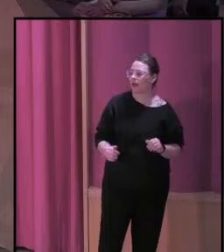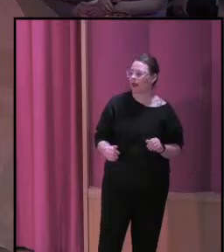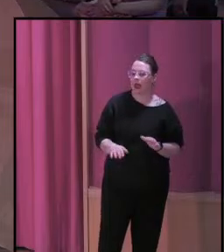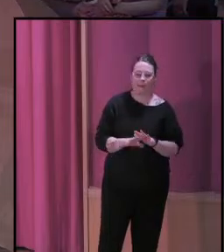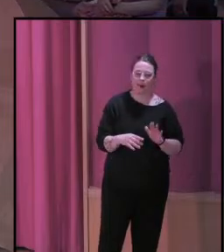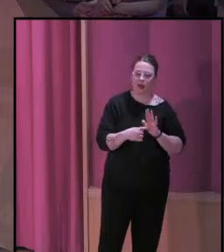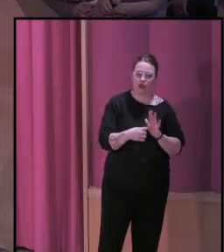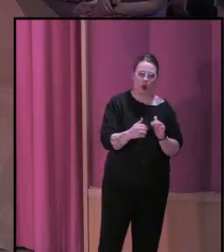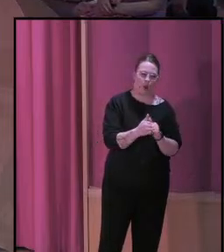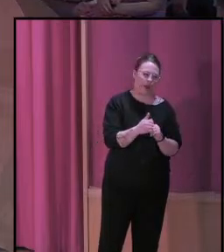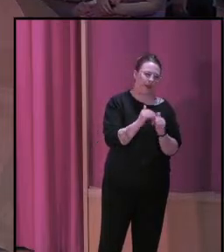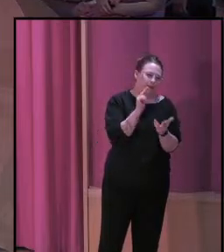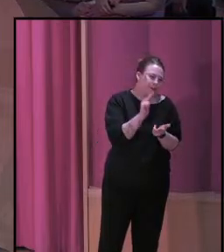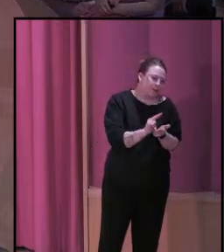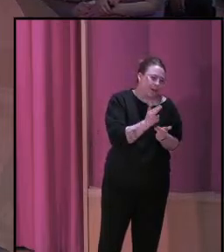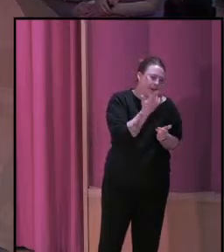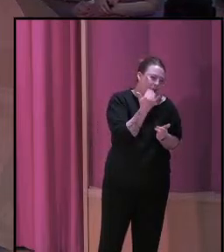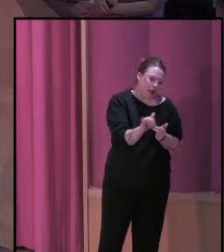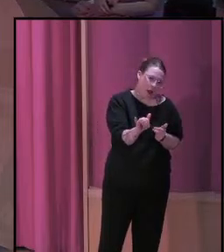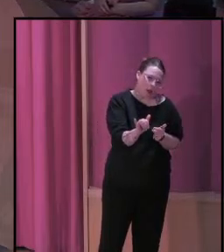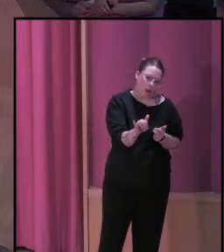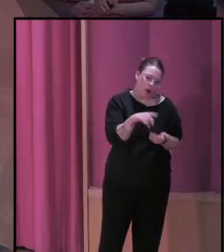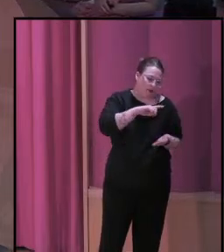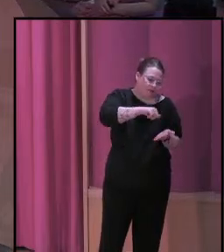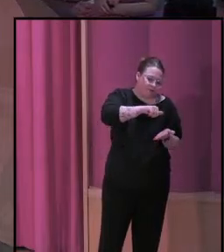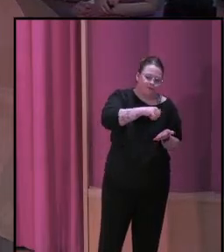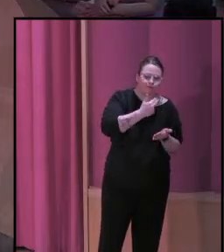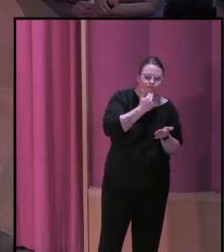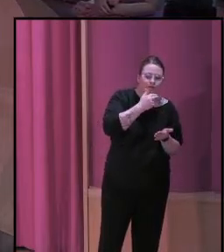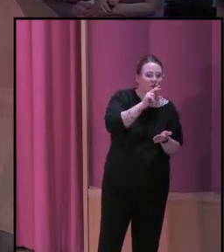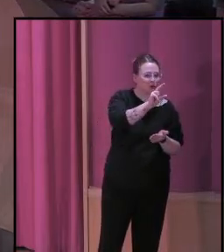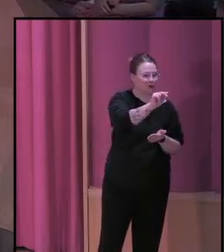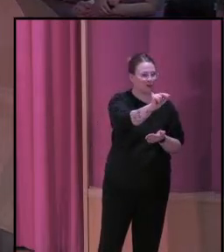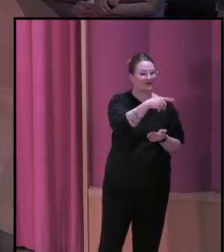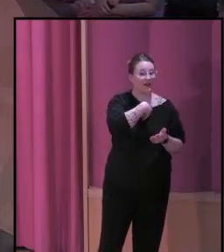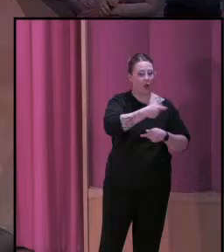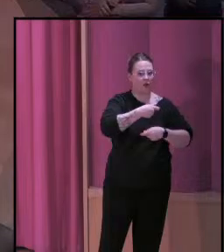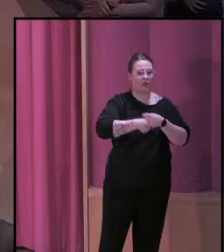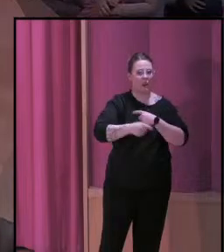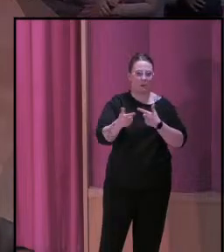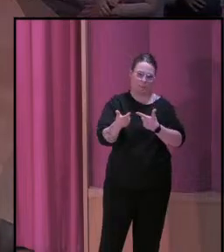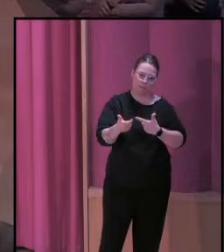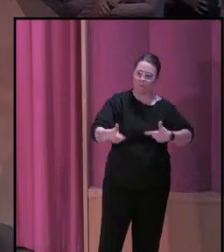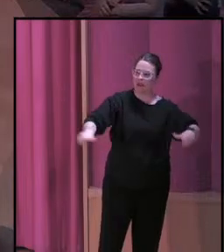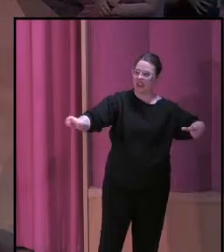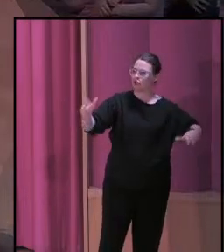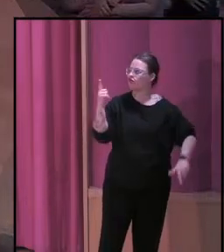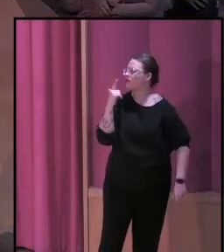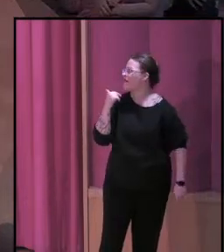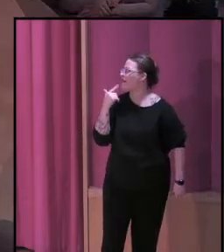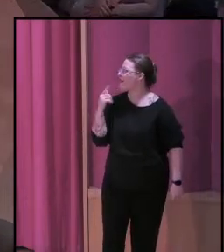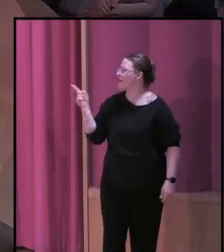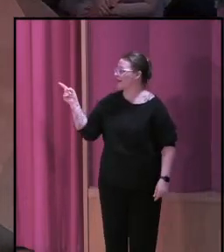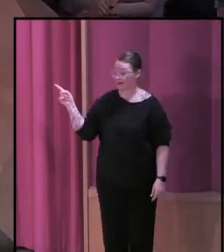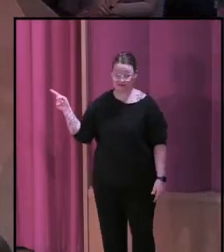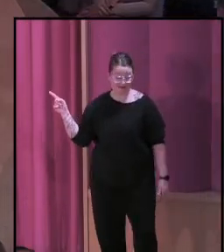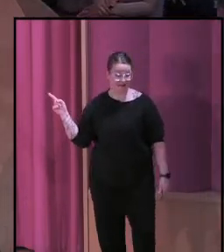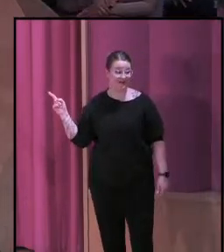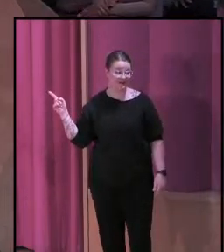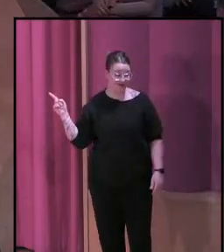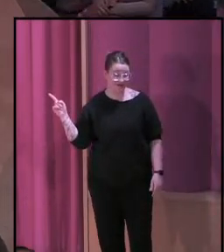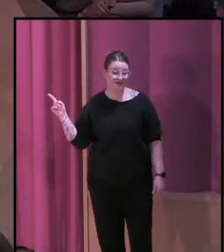with the little yellow and orange top. Instead, I want to show you the big red top.